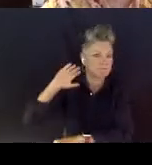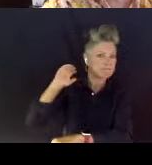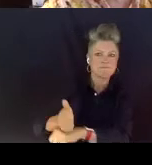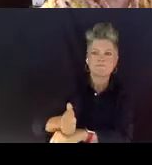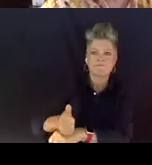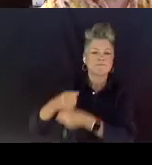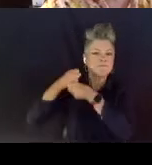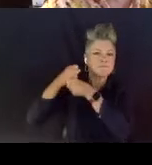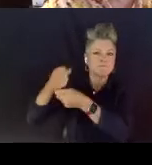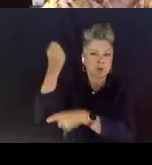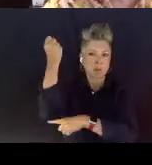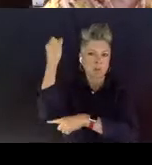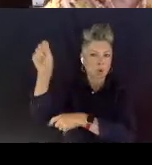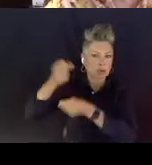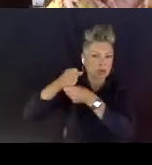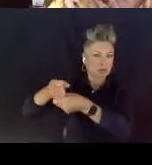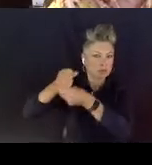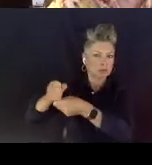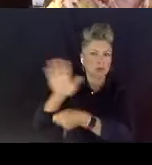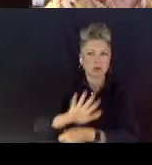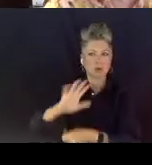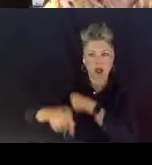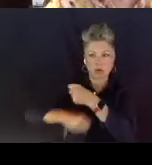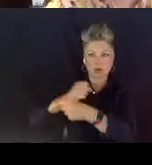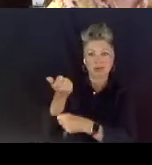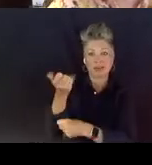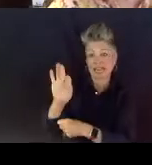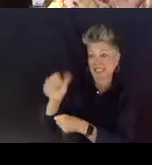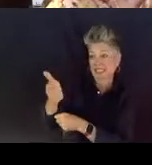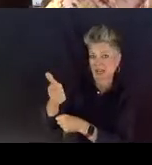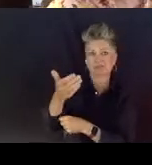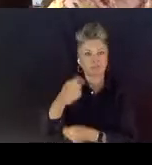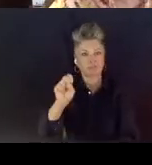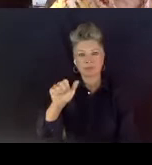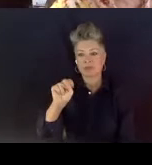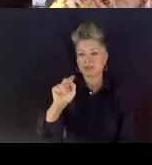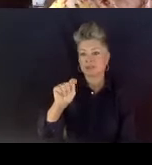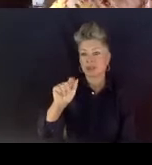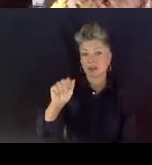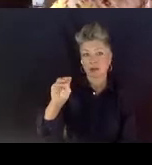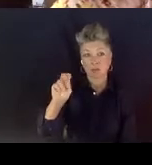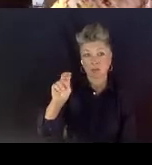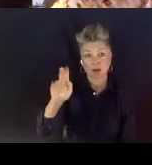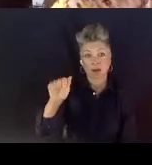around the 1910s in Santa Monica. You see a streetcar on the background.